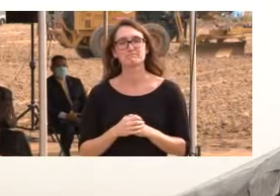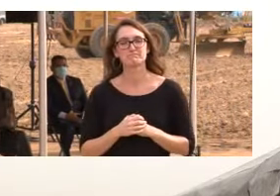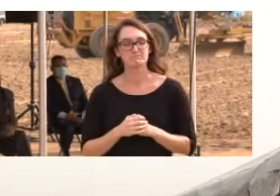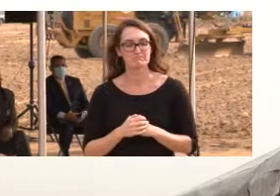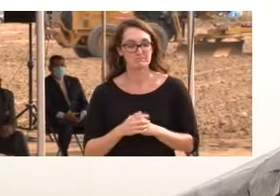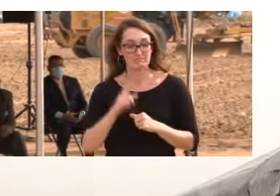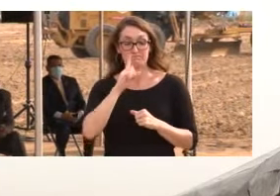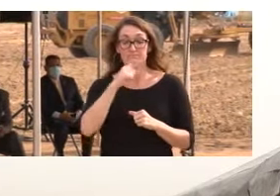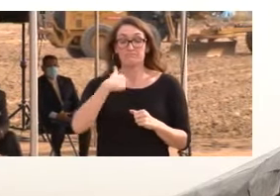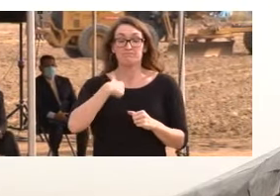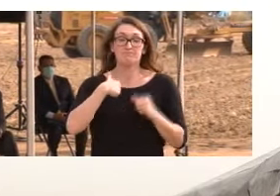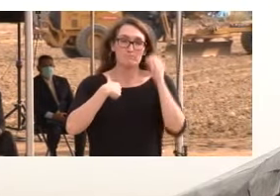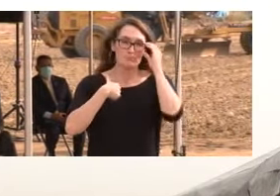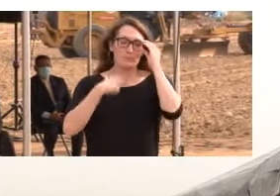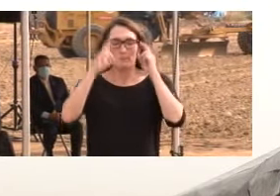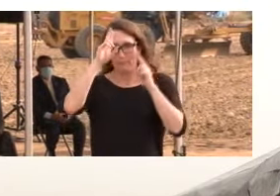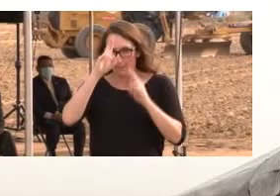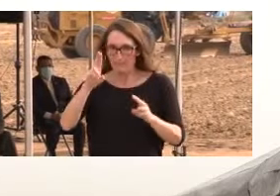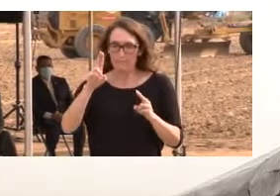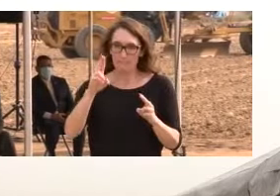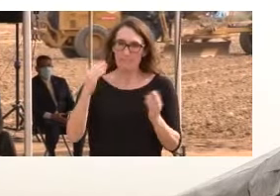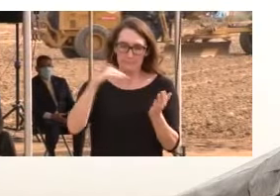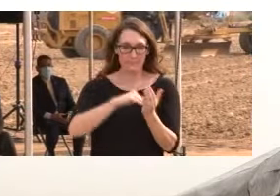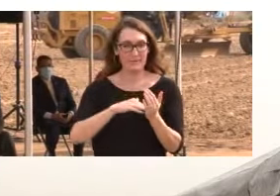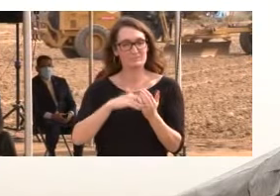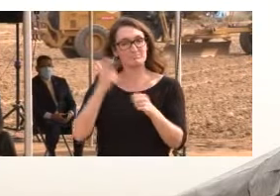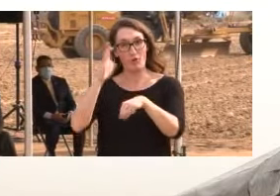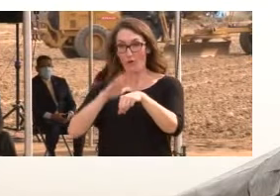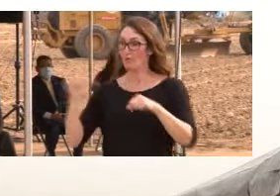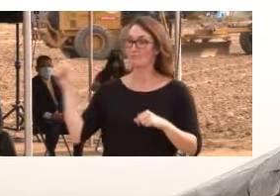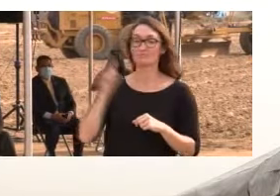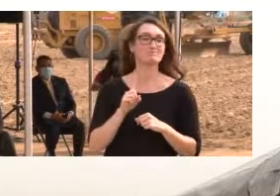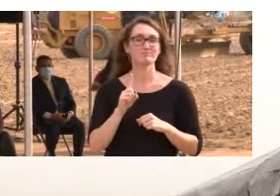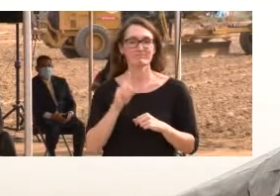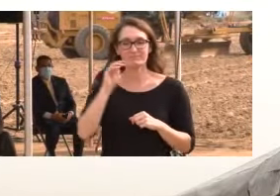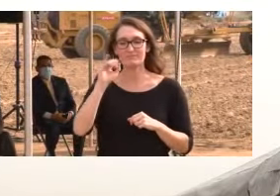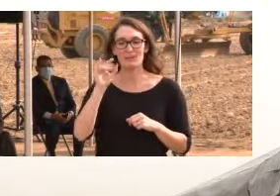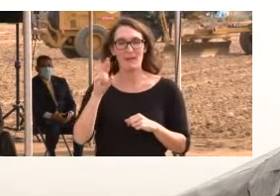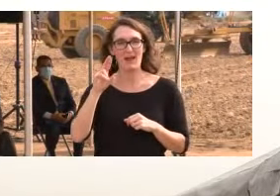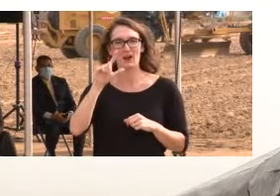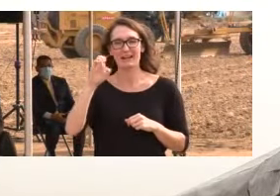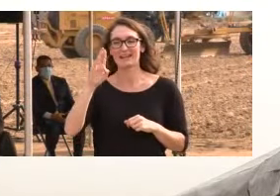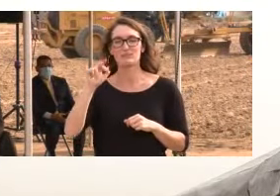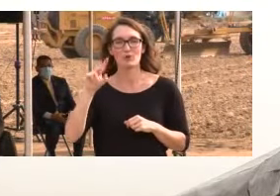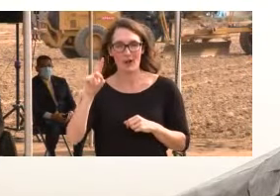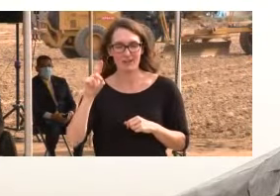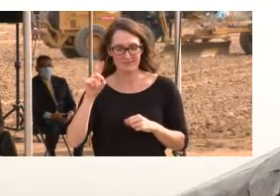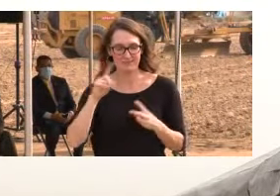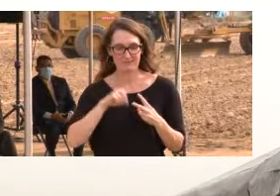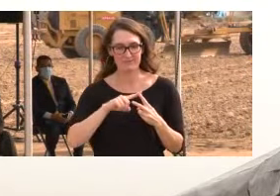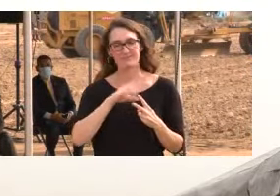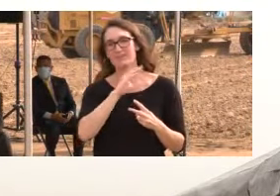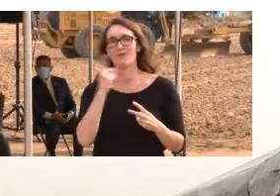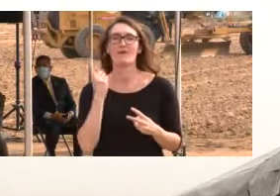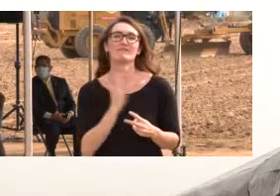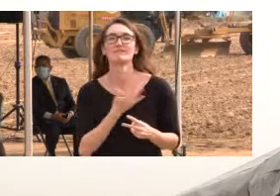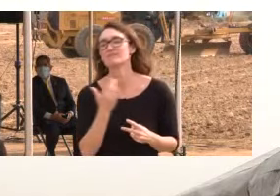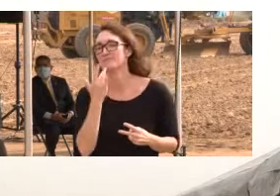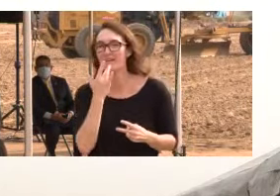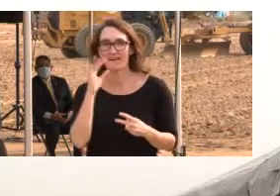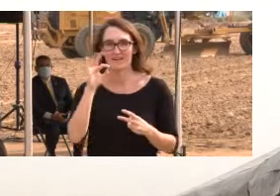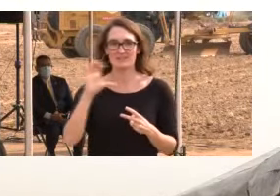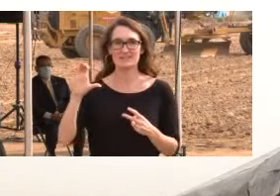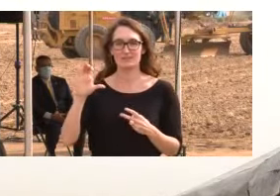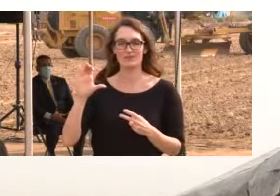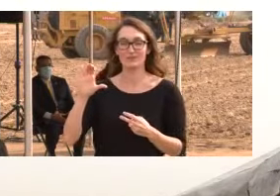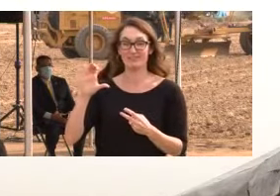It is my distinct pleasure and honor to call to the stage our Mayor Lee Brand and one of our favorite Fresno City